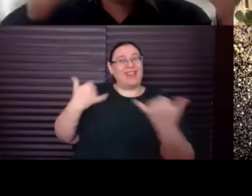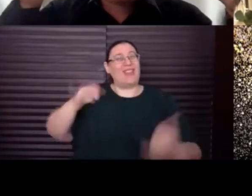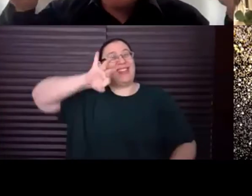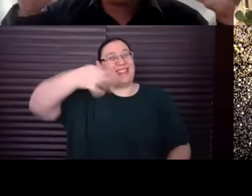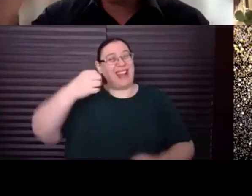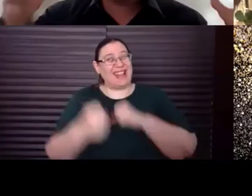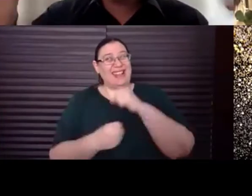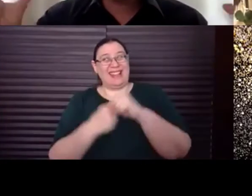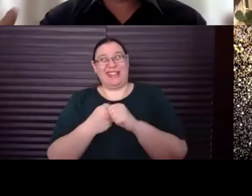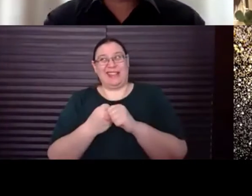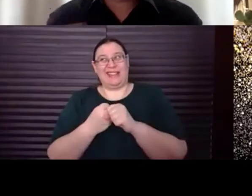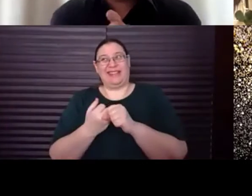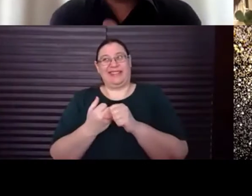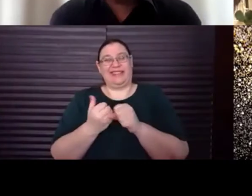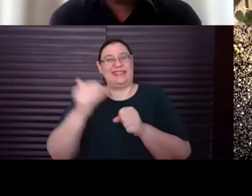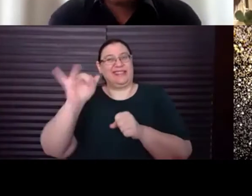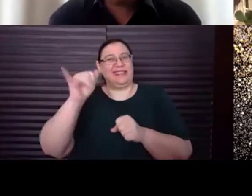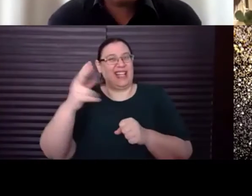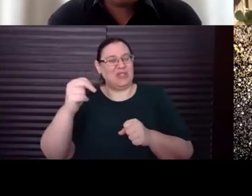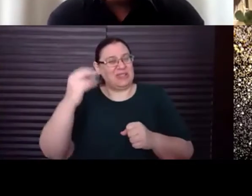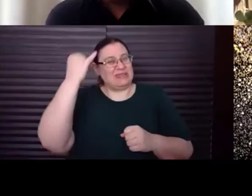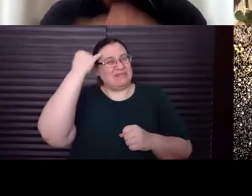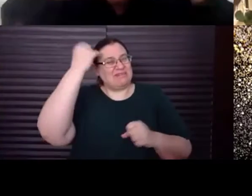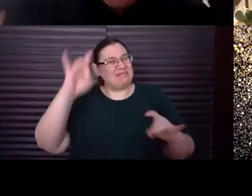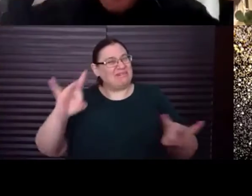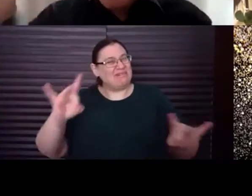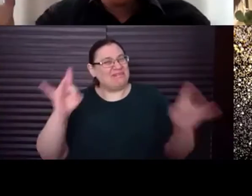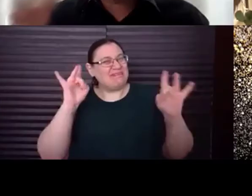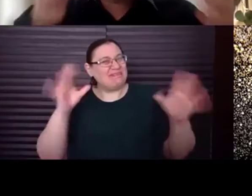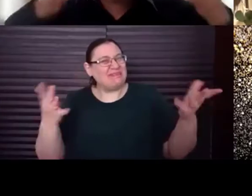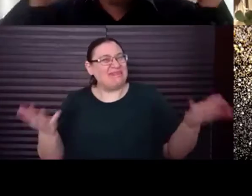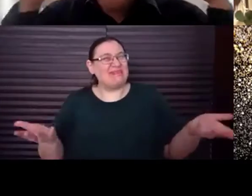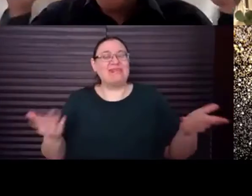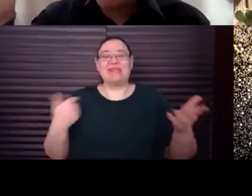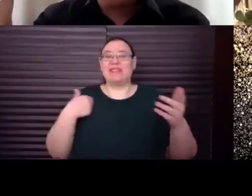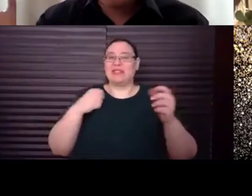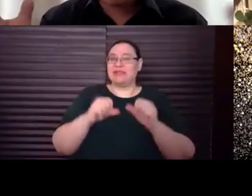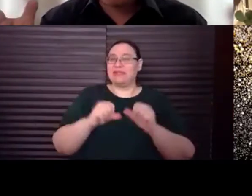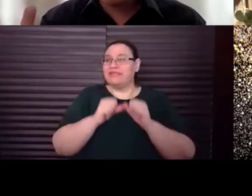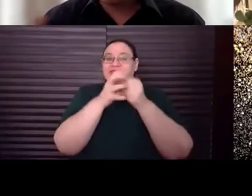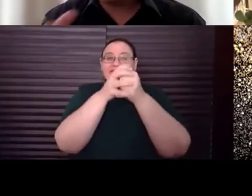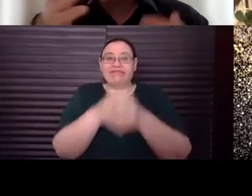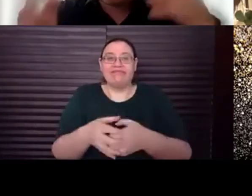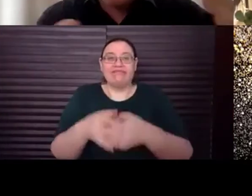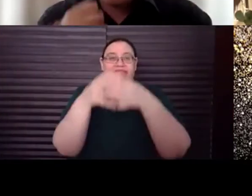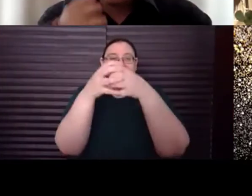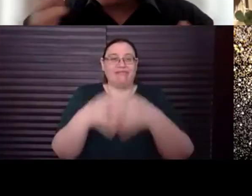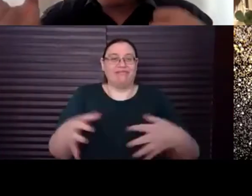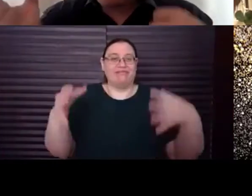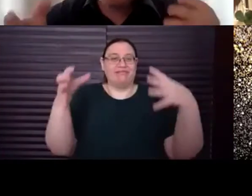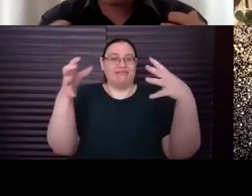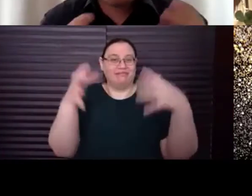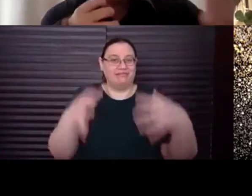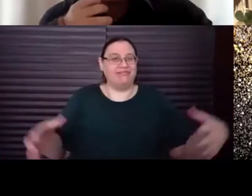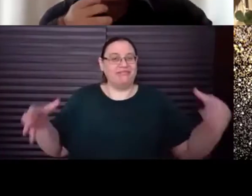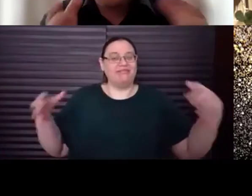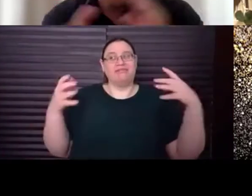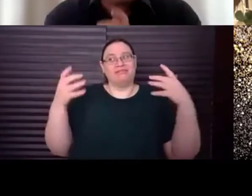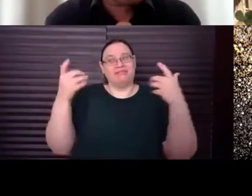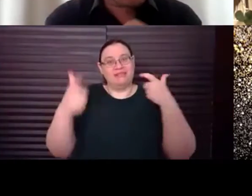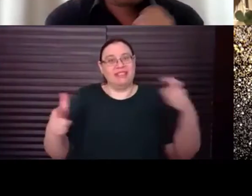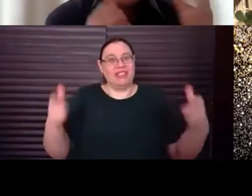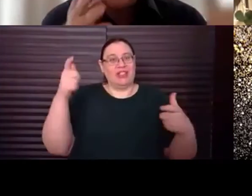January. So that's pretty crazy that we have continued to grow and get larger and larger.